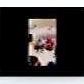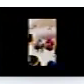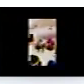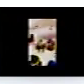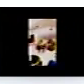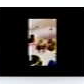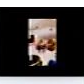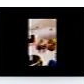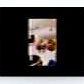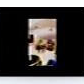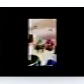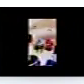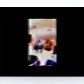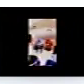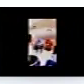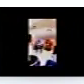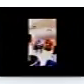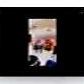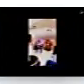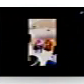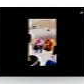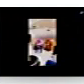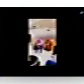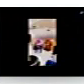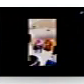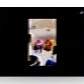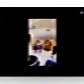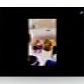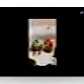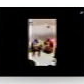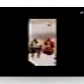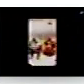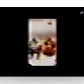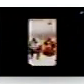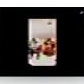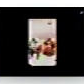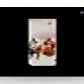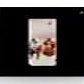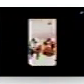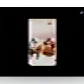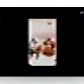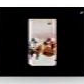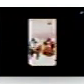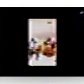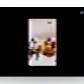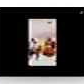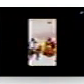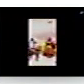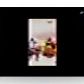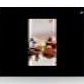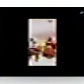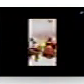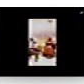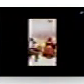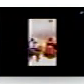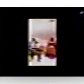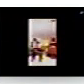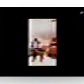midnight session, the Lord will not pass you by. Double miracle, triple